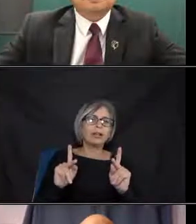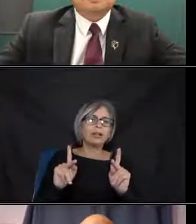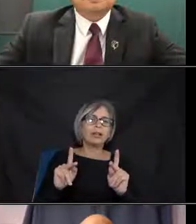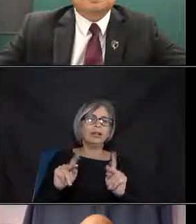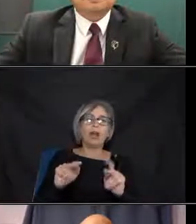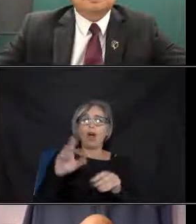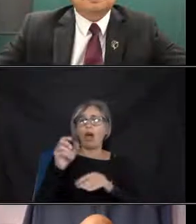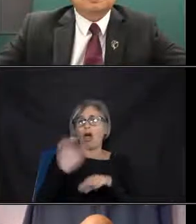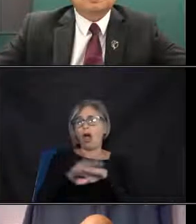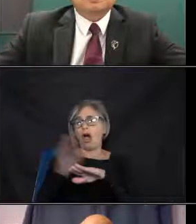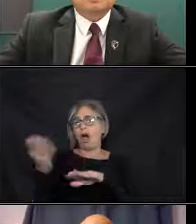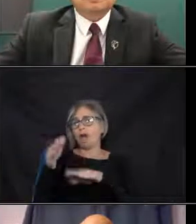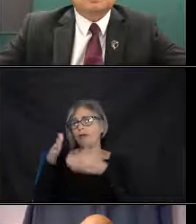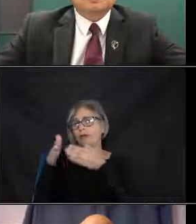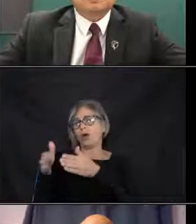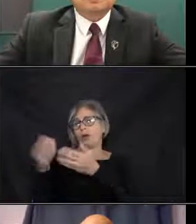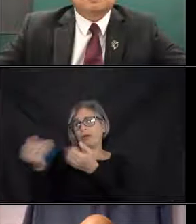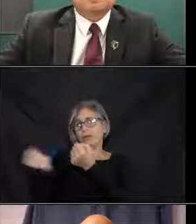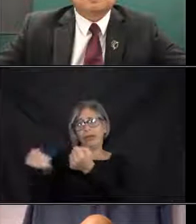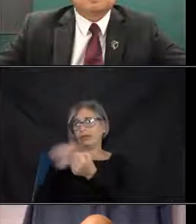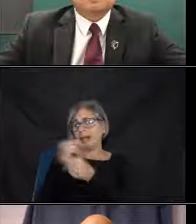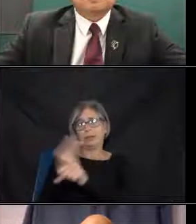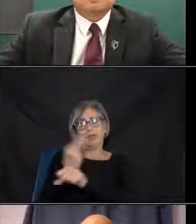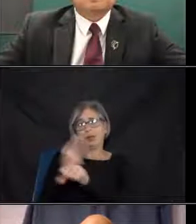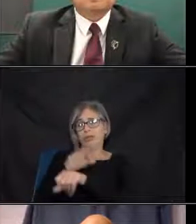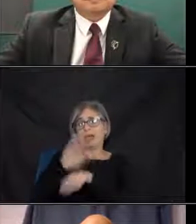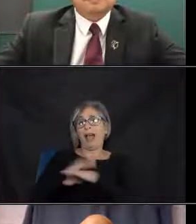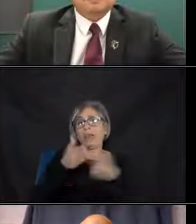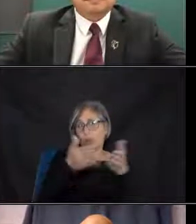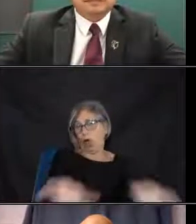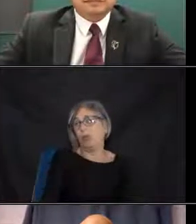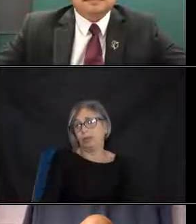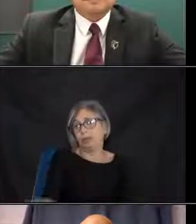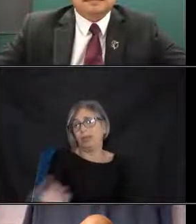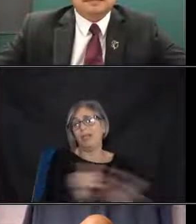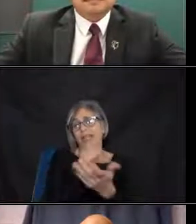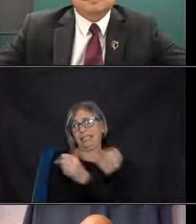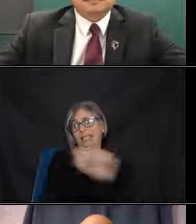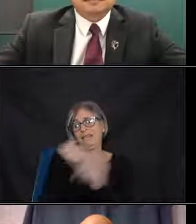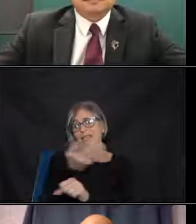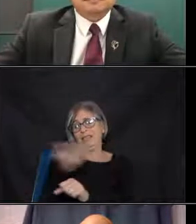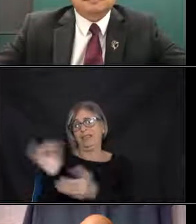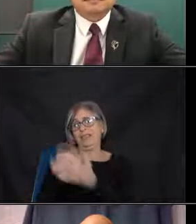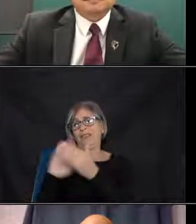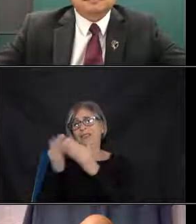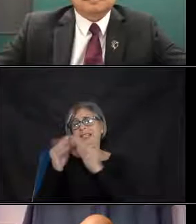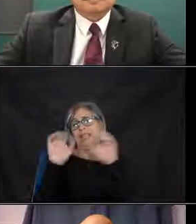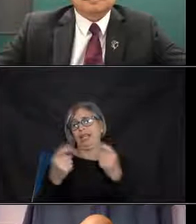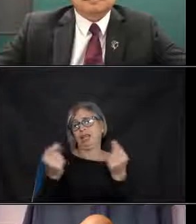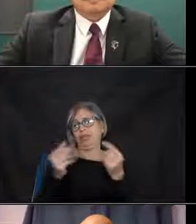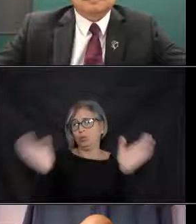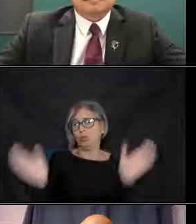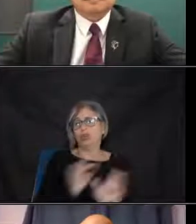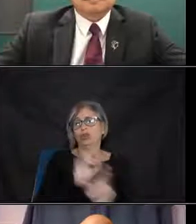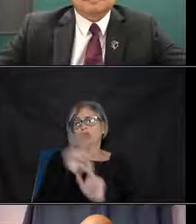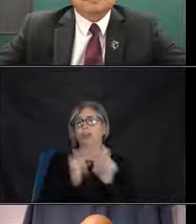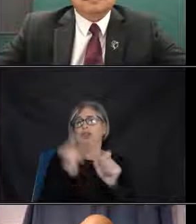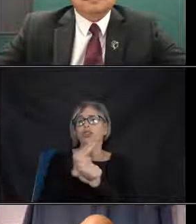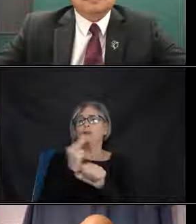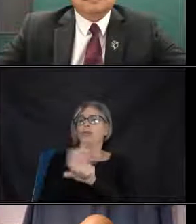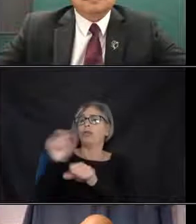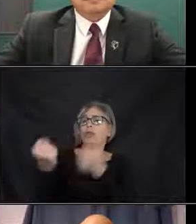off-road vehicles probably shouldn't be used on roads. And that is the safest thing that a city can do, is encourage people to use those